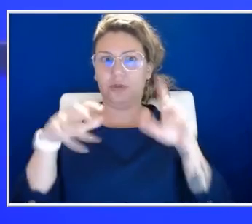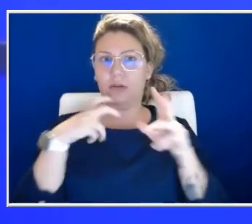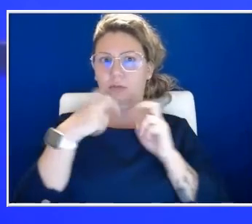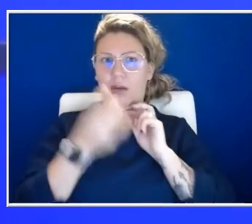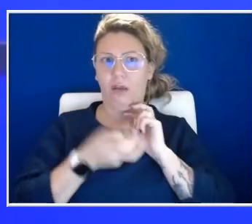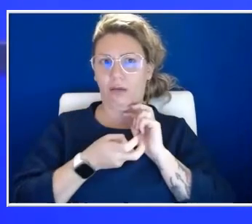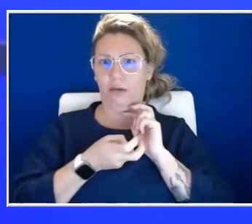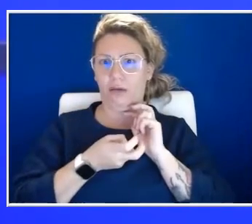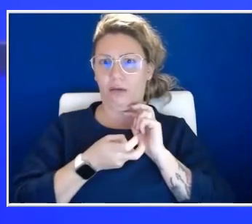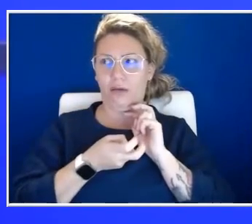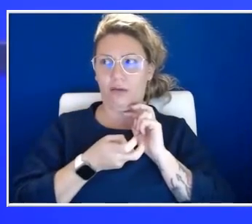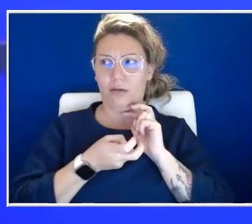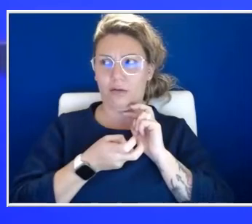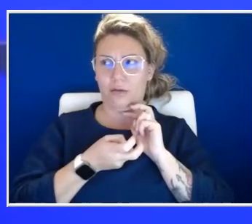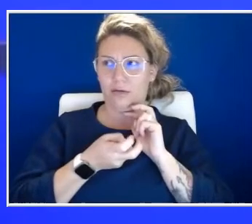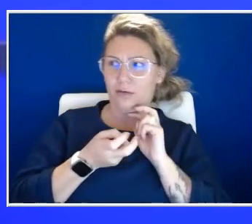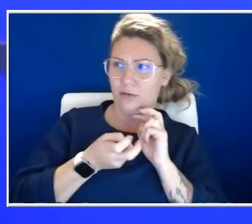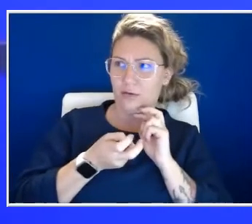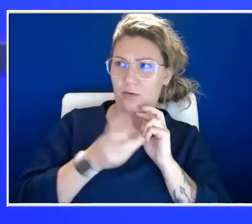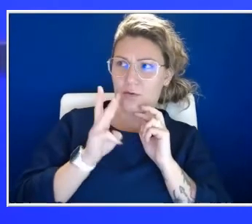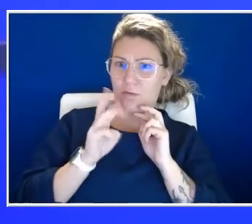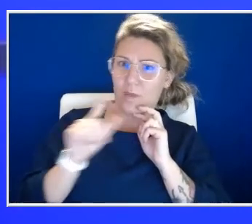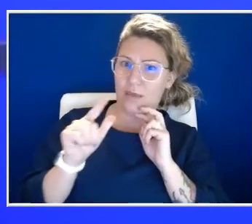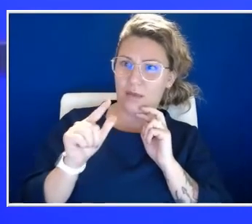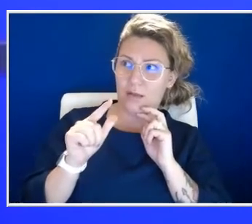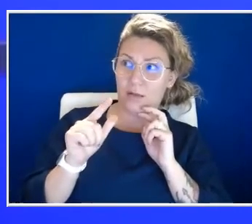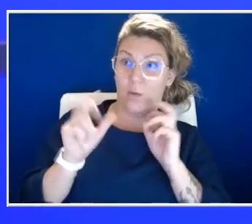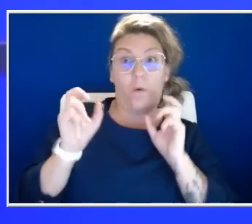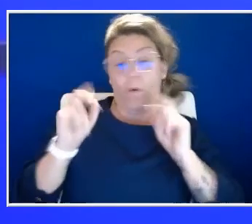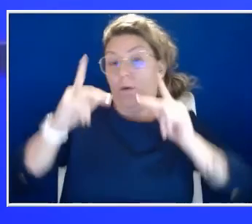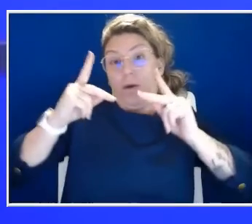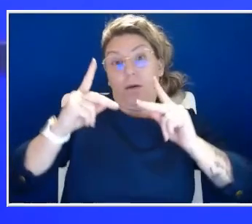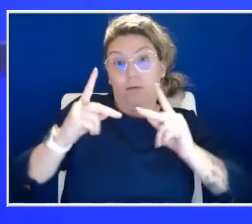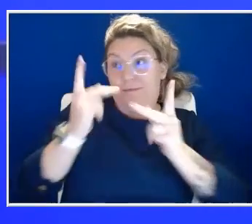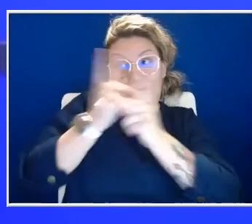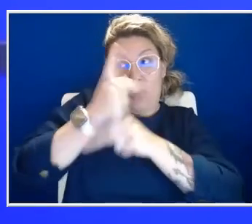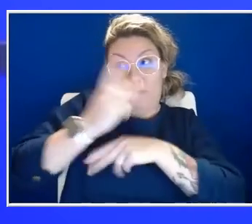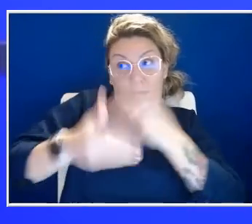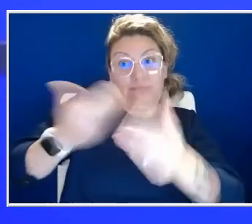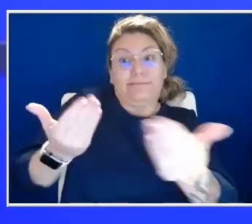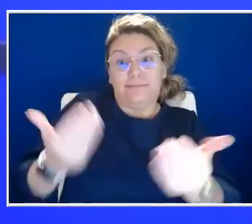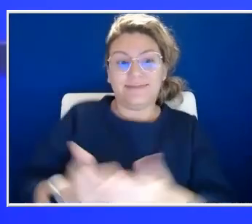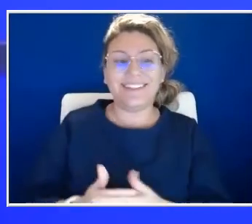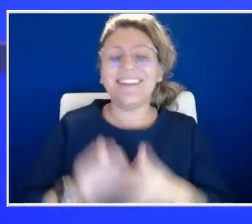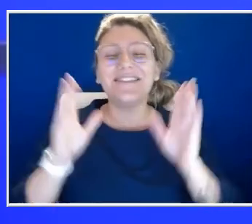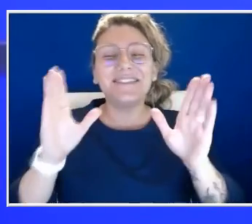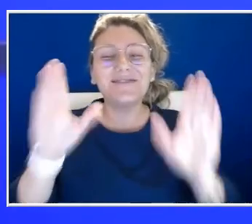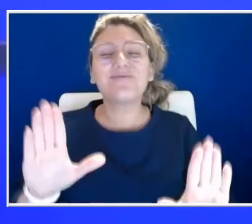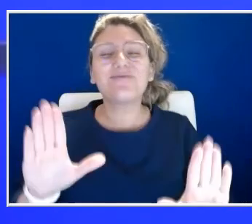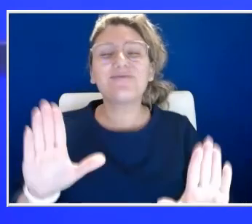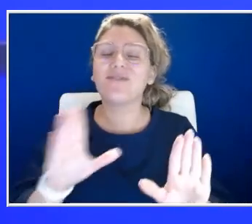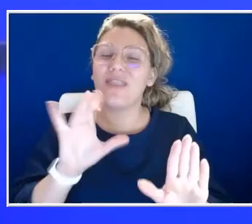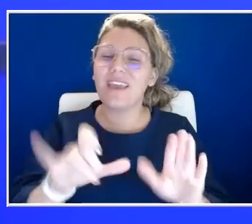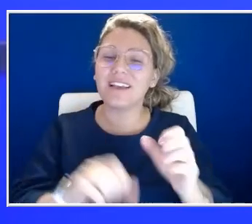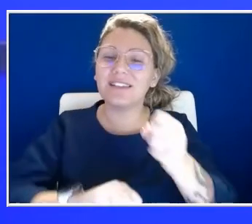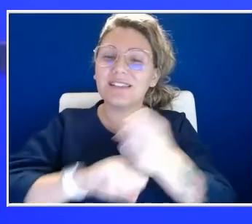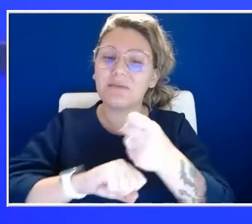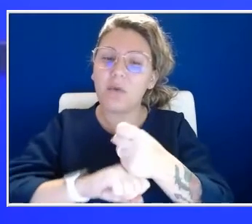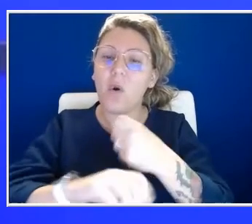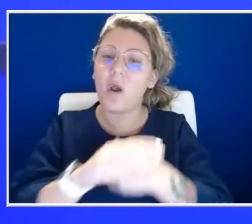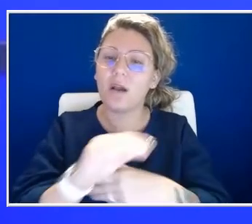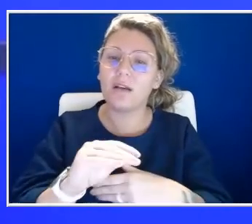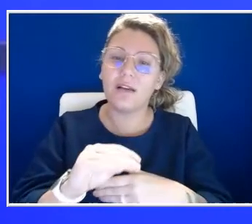and they immediately said, well, go figure it out. Yeah. And so it was great. It was great to have that support, and I think that just